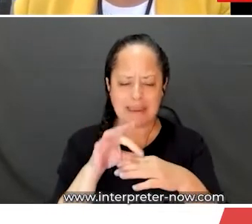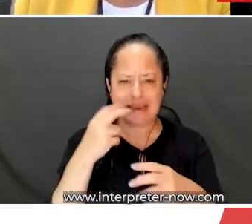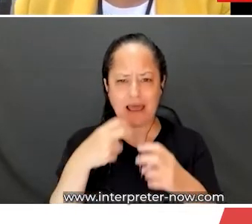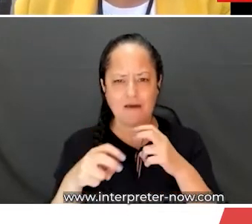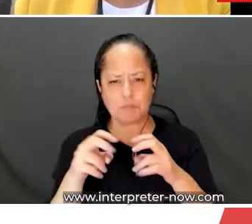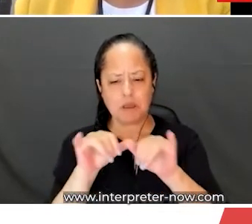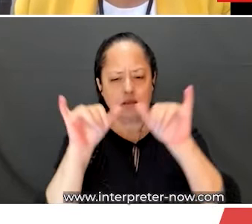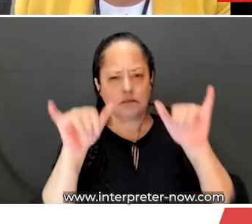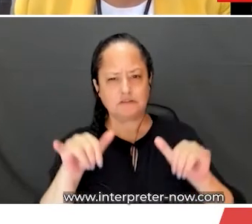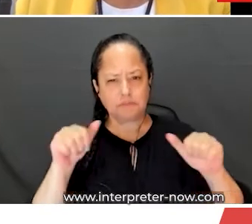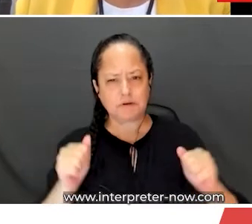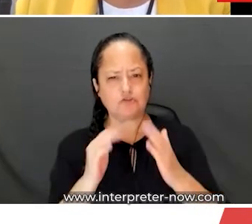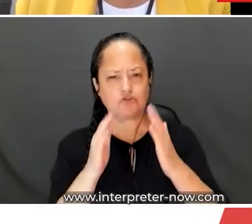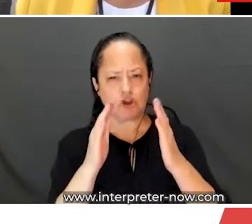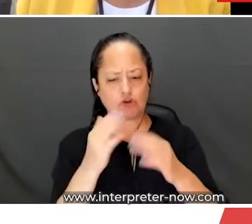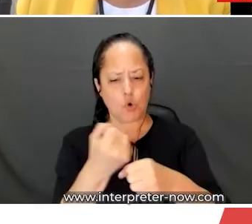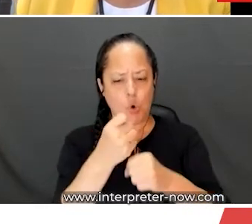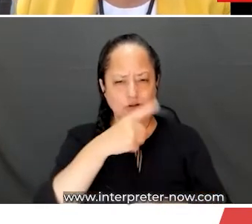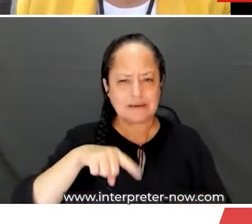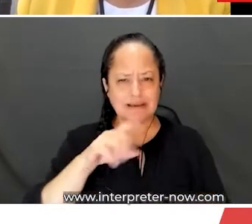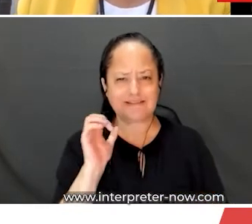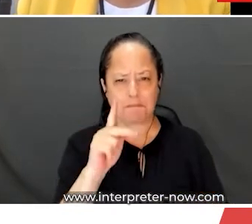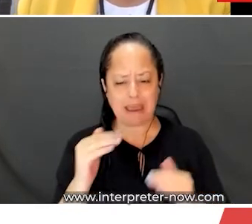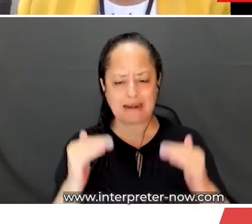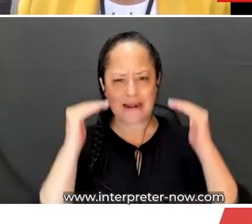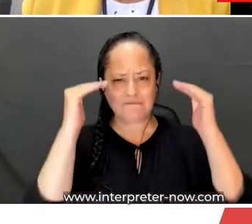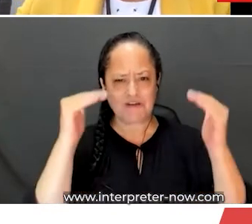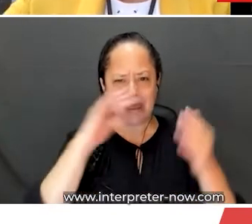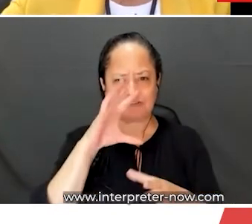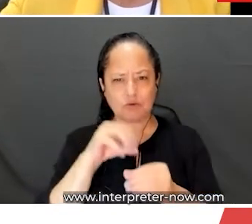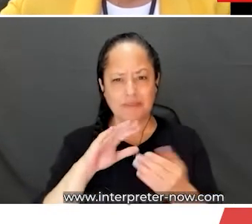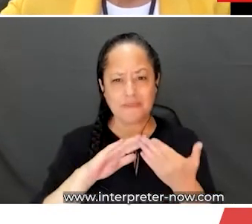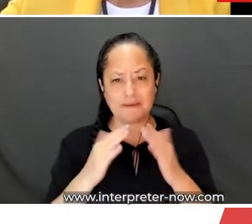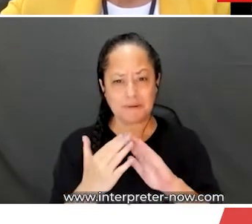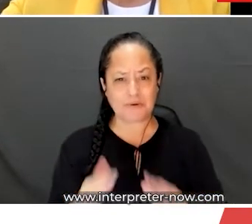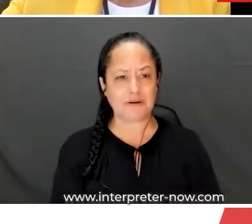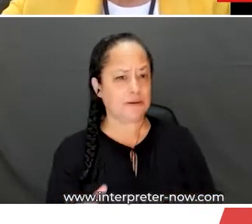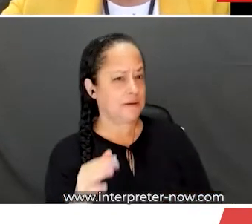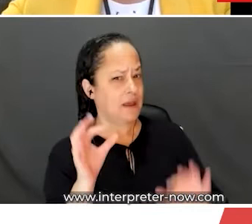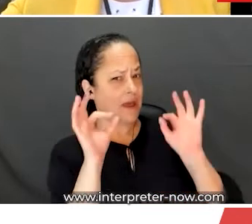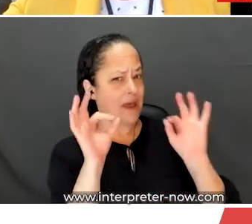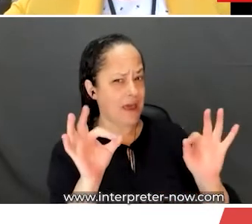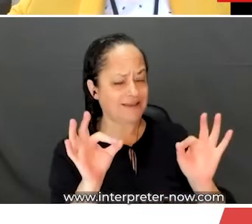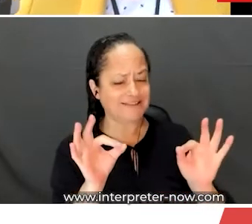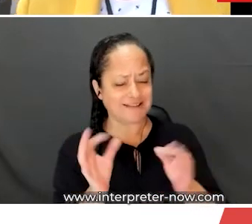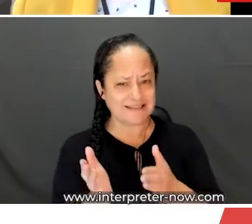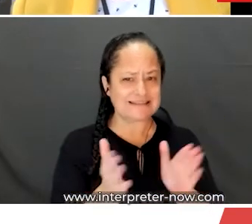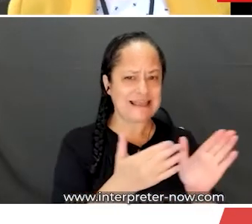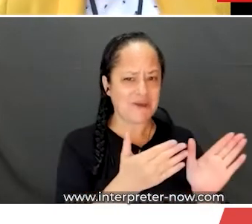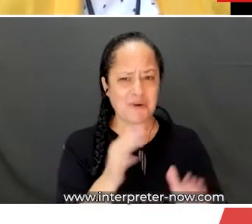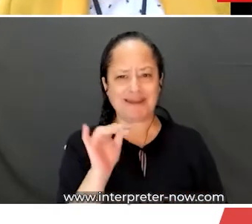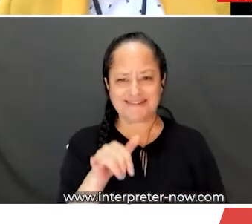systemic challenges that are holding us all back from advancing in our community. What an excellent segue into that.